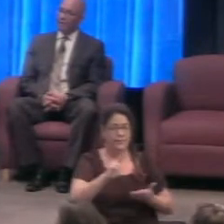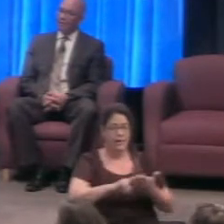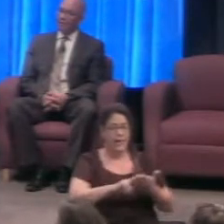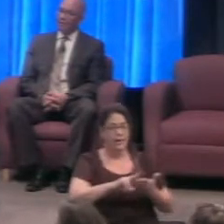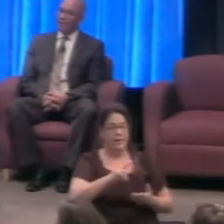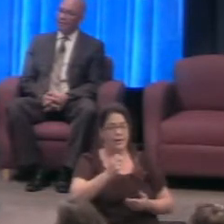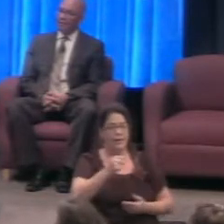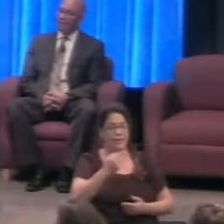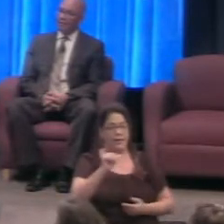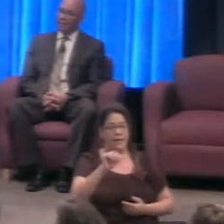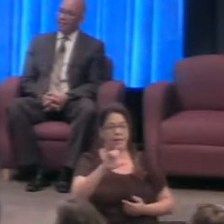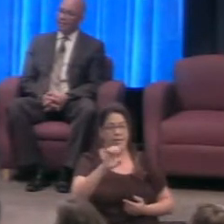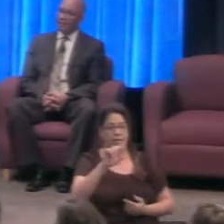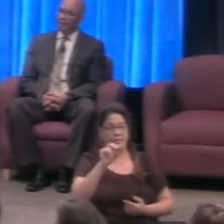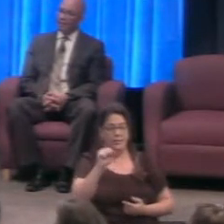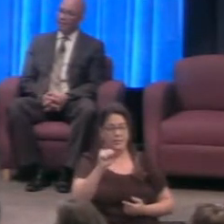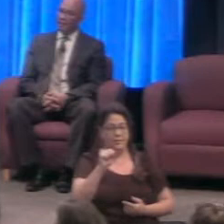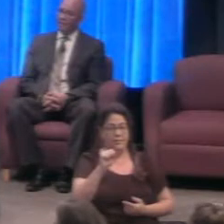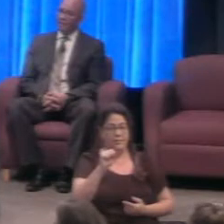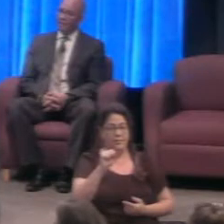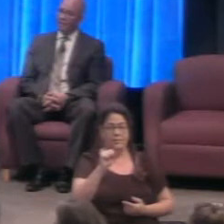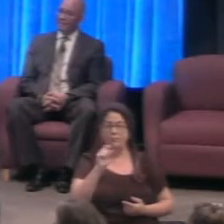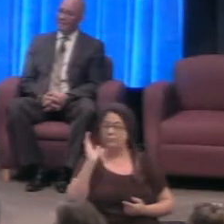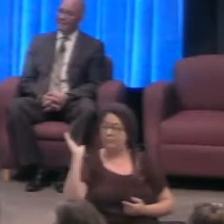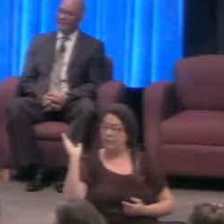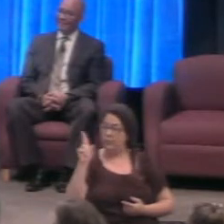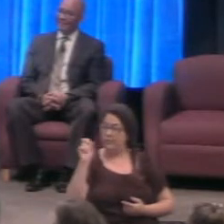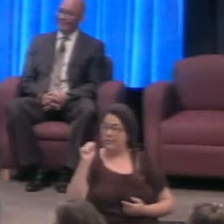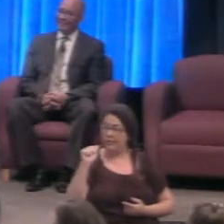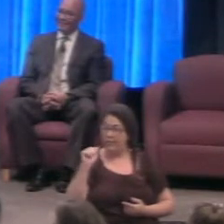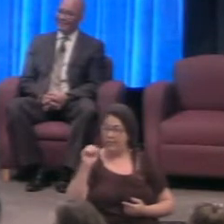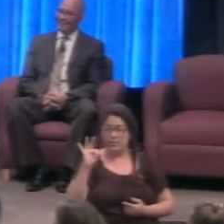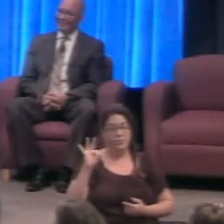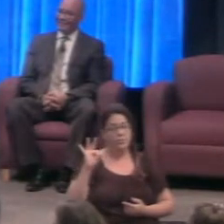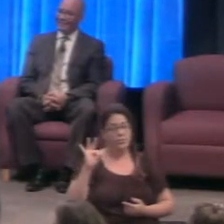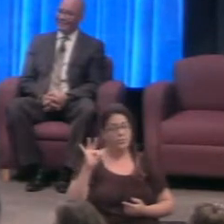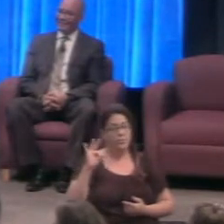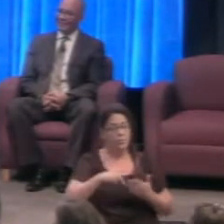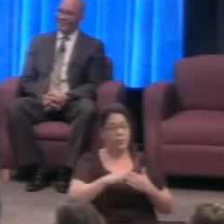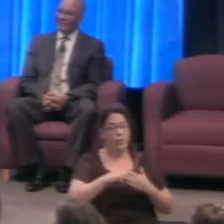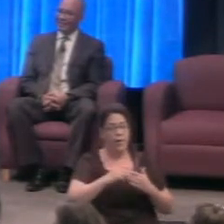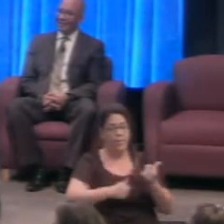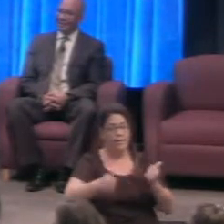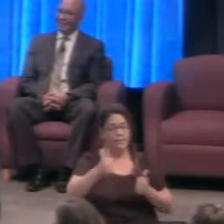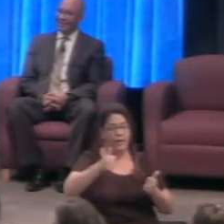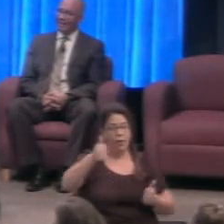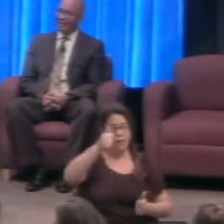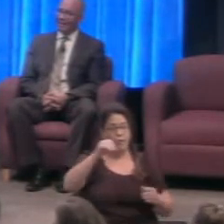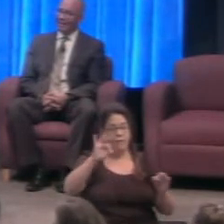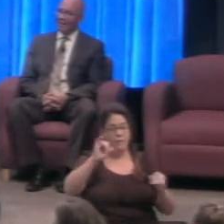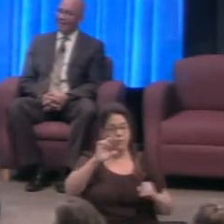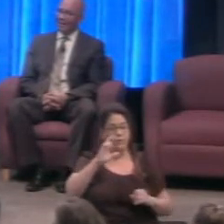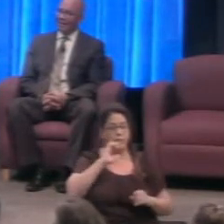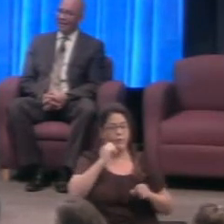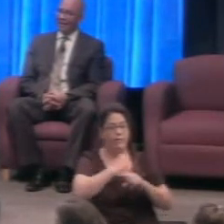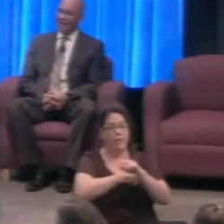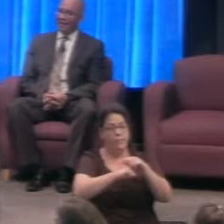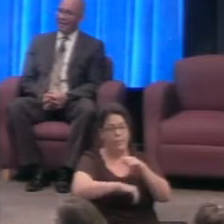A. Collins, Brigadier General, U.S. Air Force, Program Executive Officer, Fighters and Bombers.